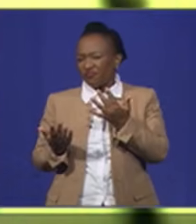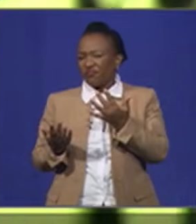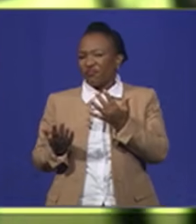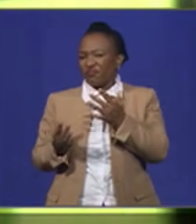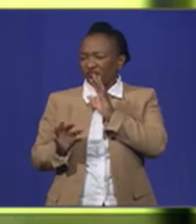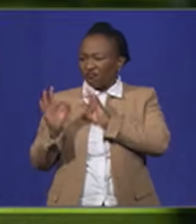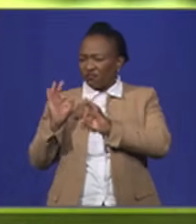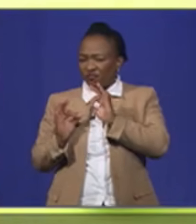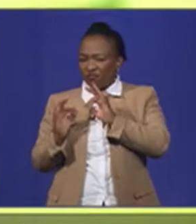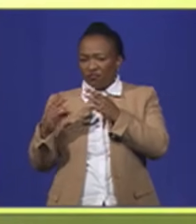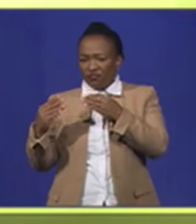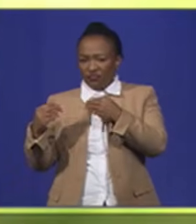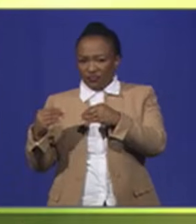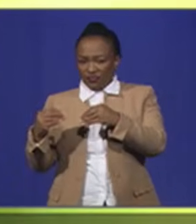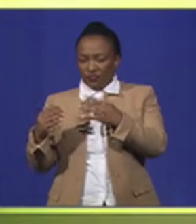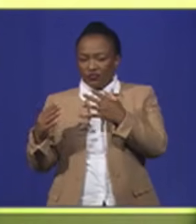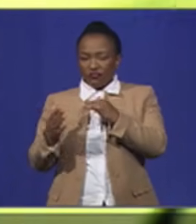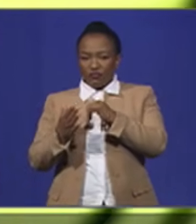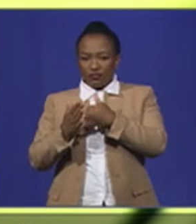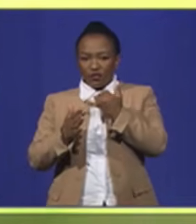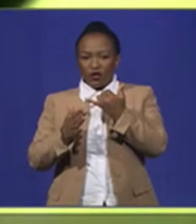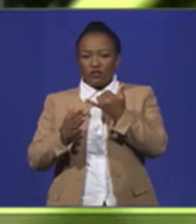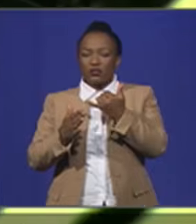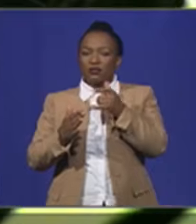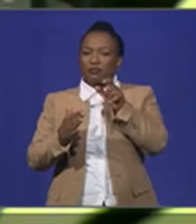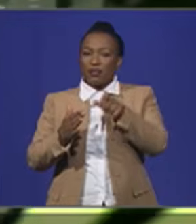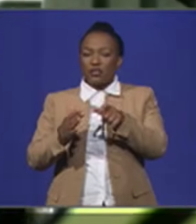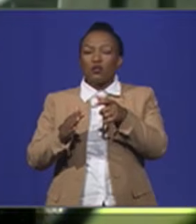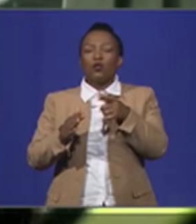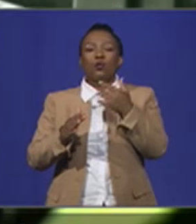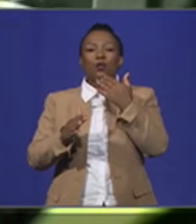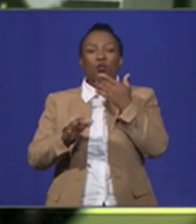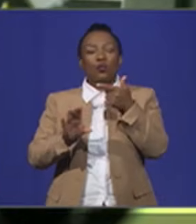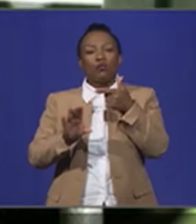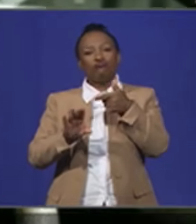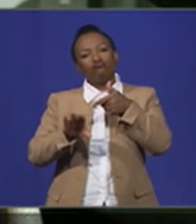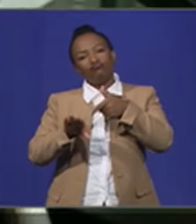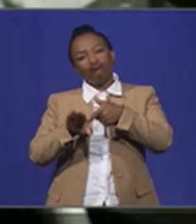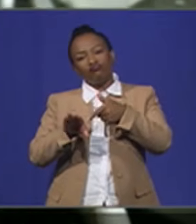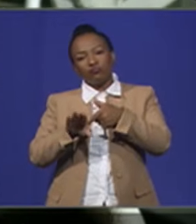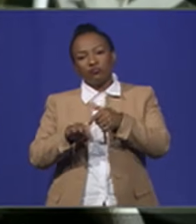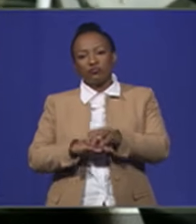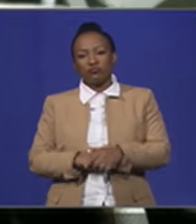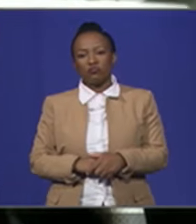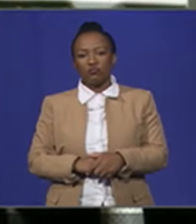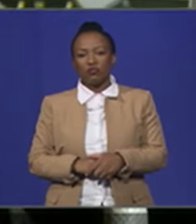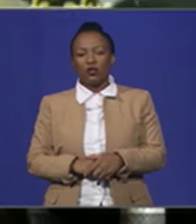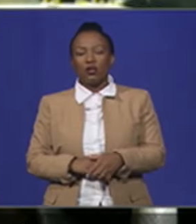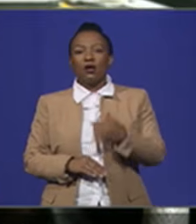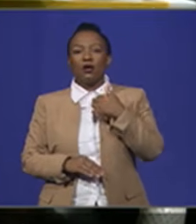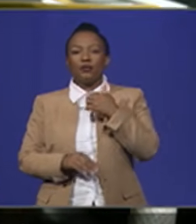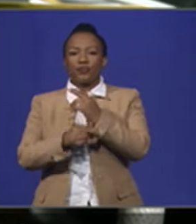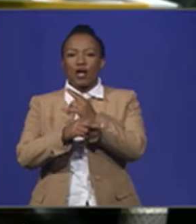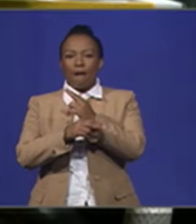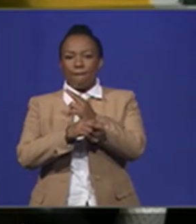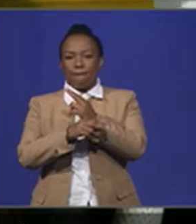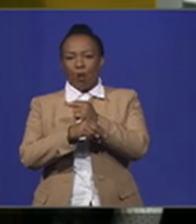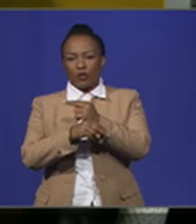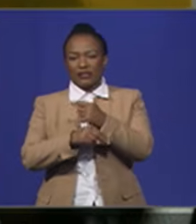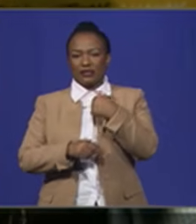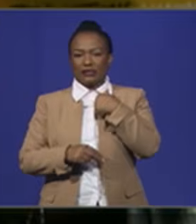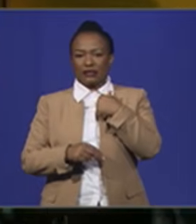mo kgwebong kgotsa o mokgweetsi fela o dirisang petrol? Yo ke le Rabolt ke utlwa botlhoko thata selo se